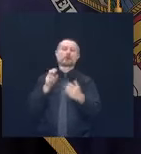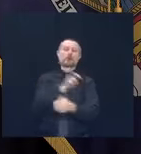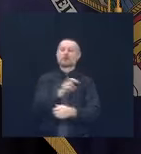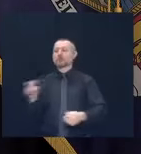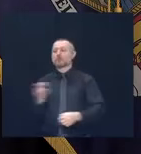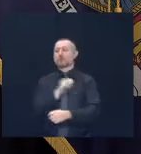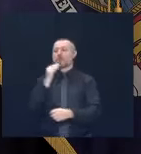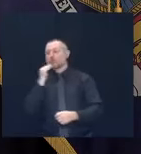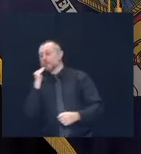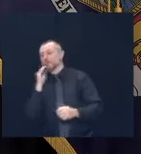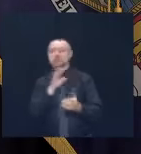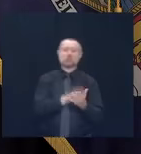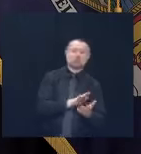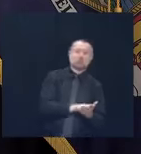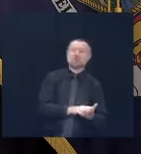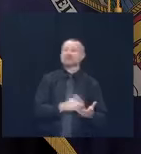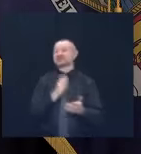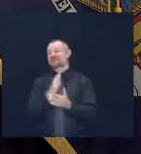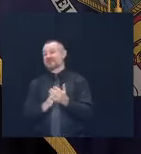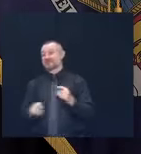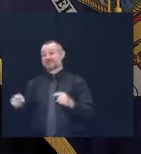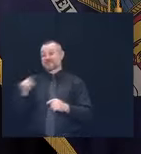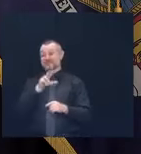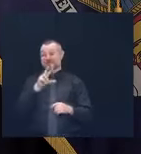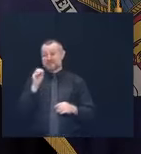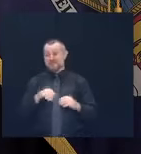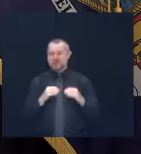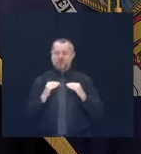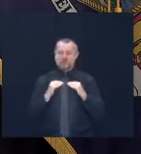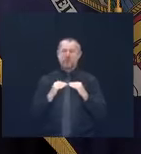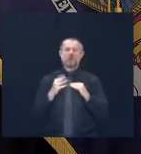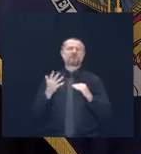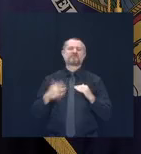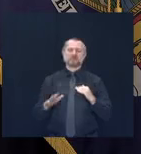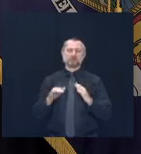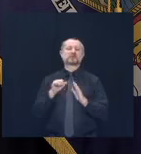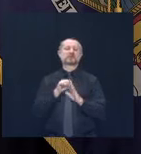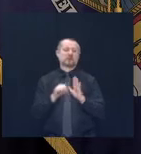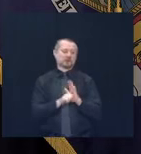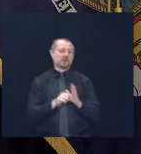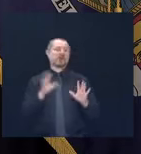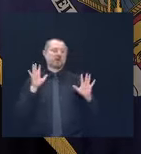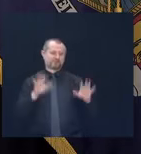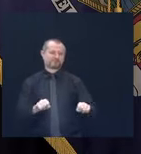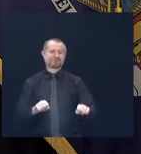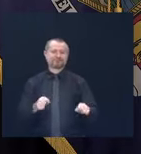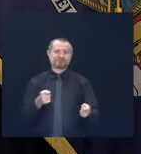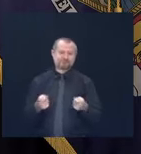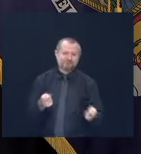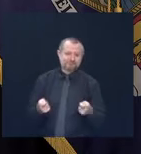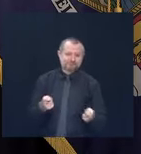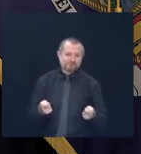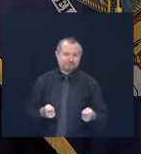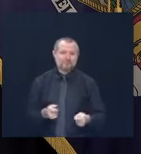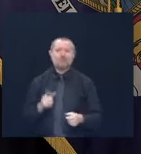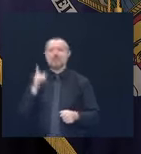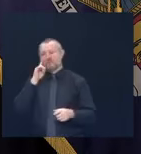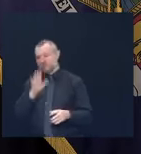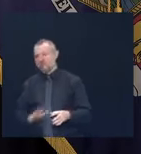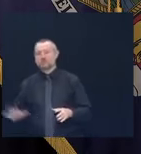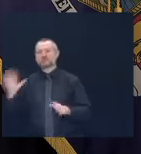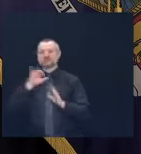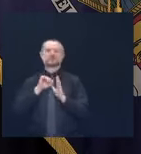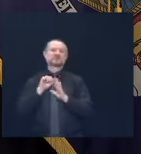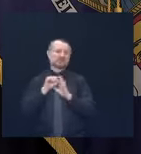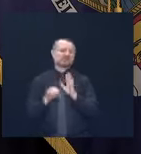If they hit 3, then the state law governs, and that is uniform across the state. I thought